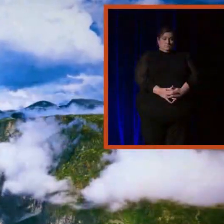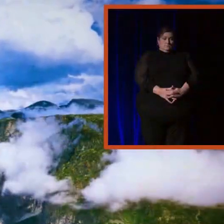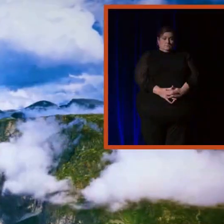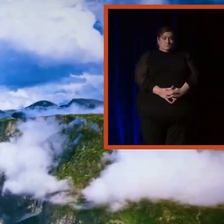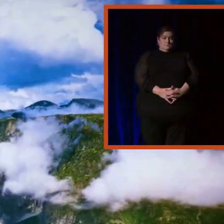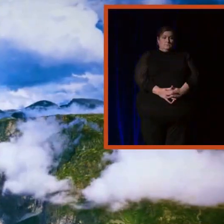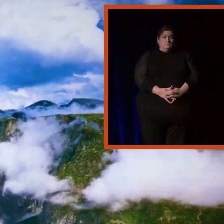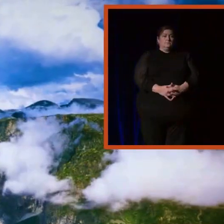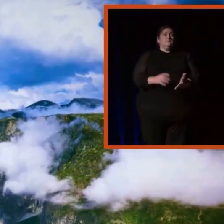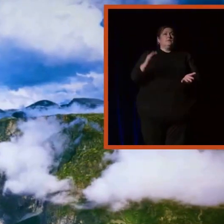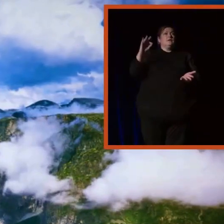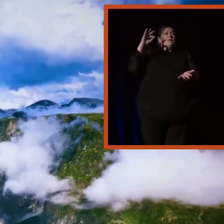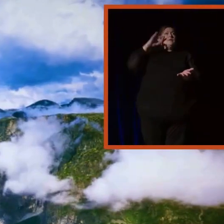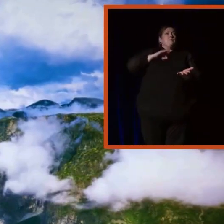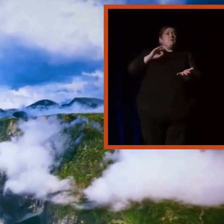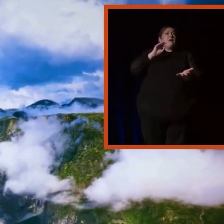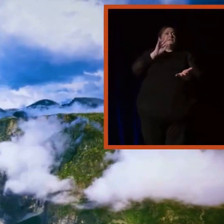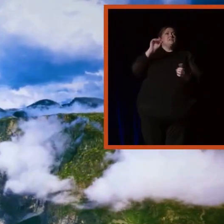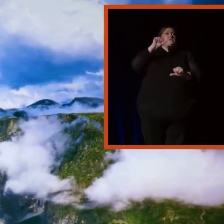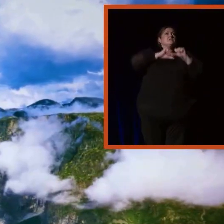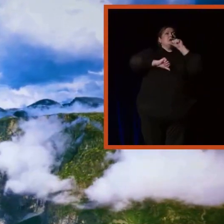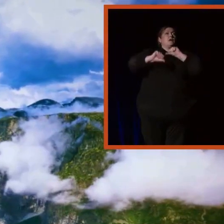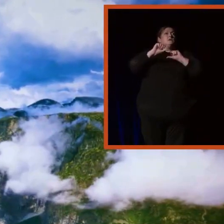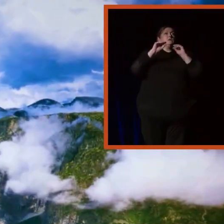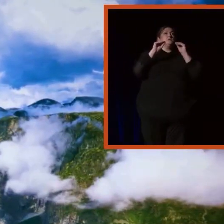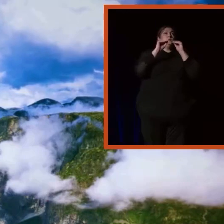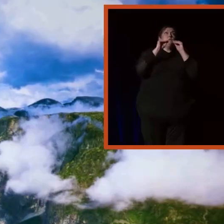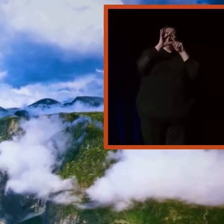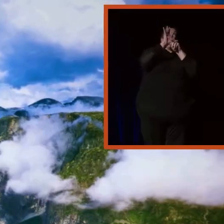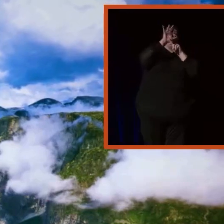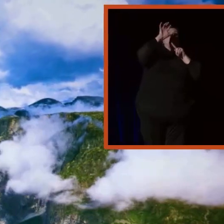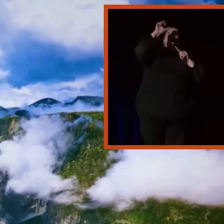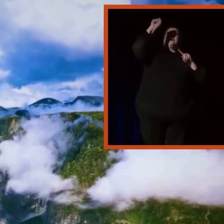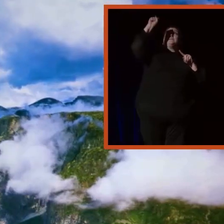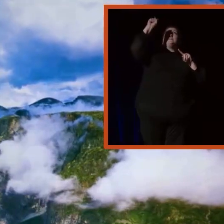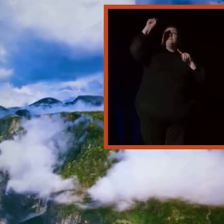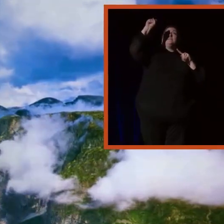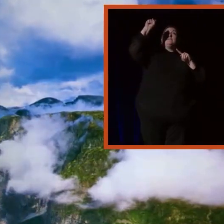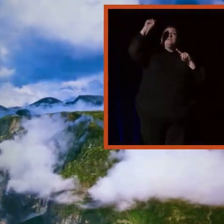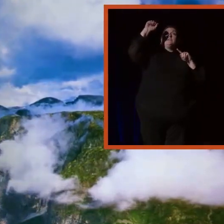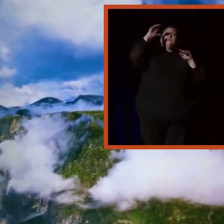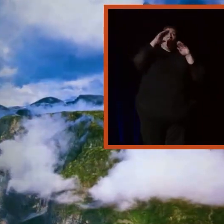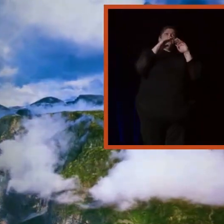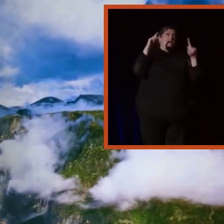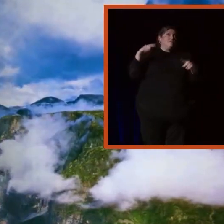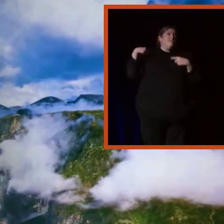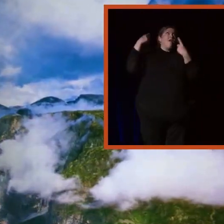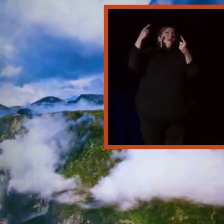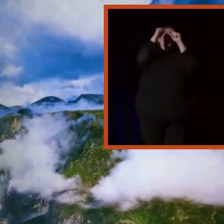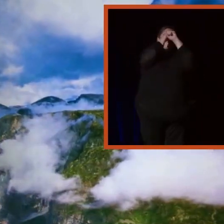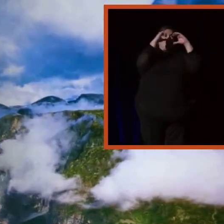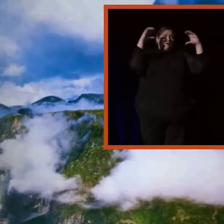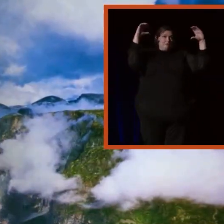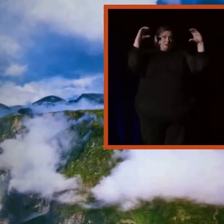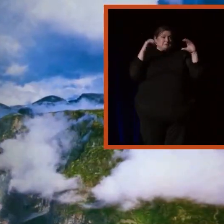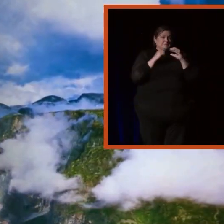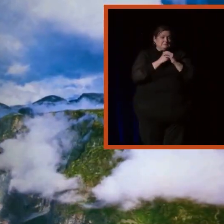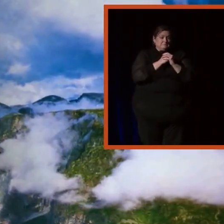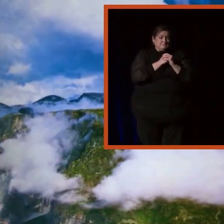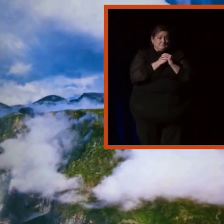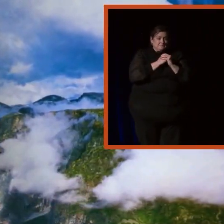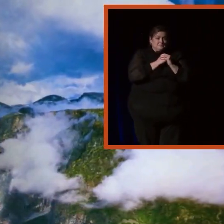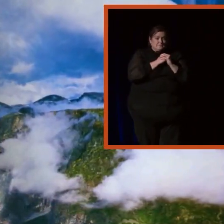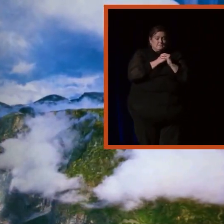The benefits of science will be even more spectacular than we can ever imagine.